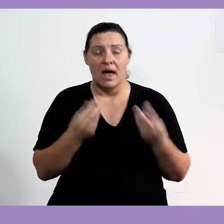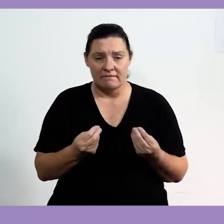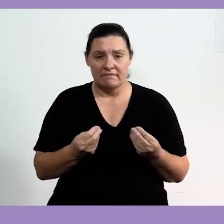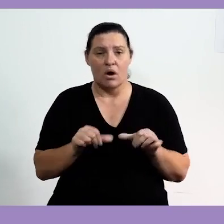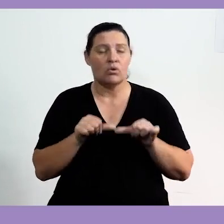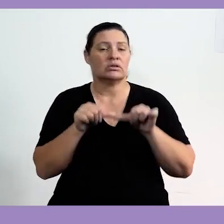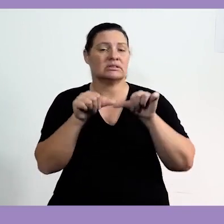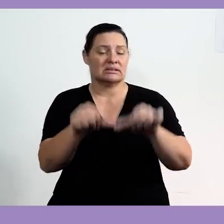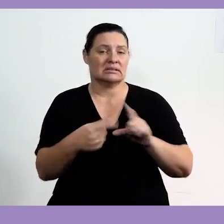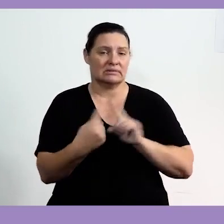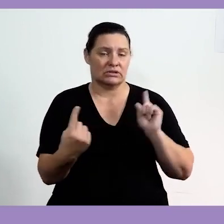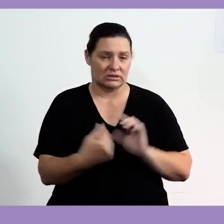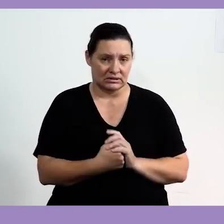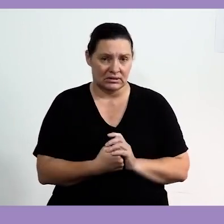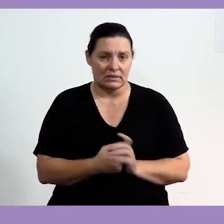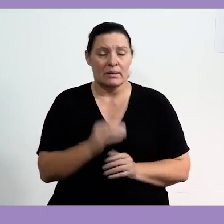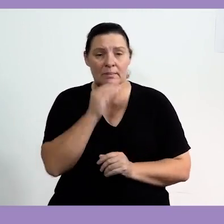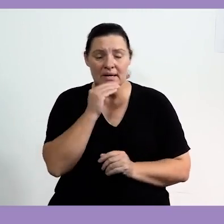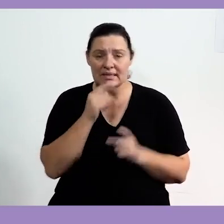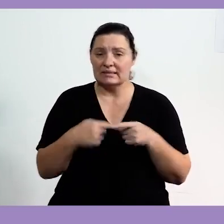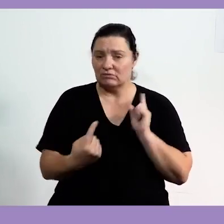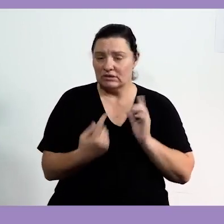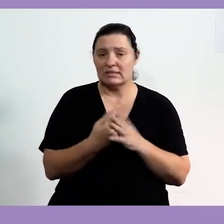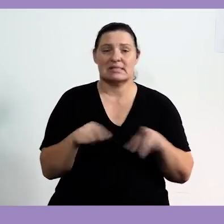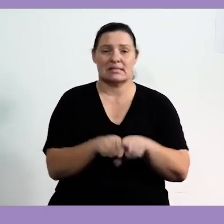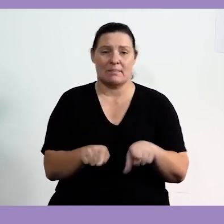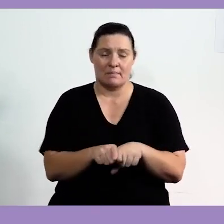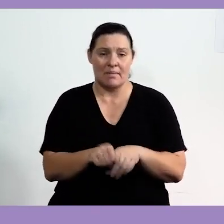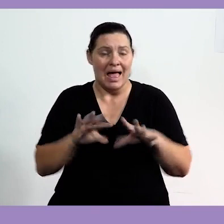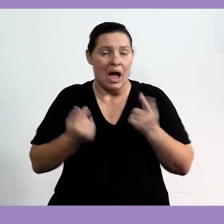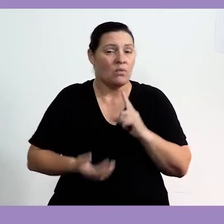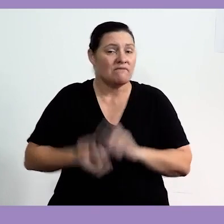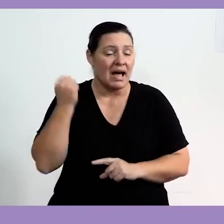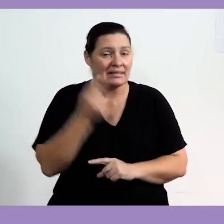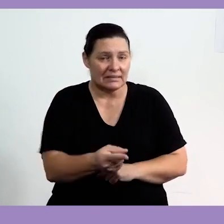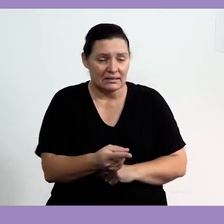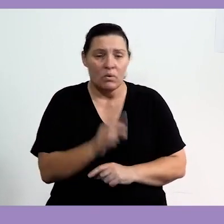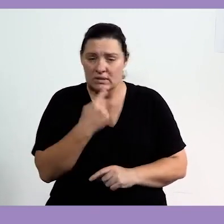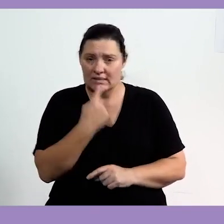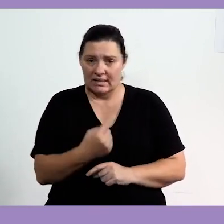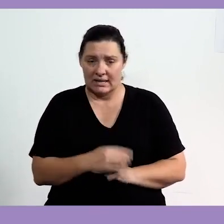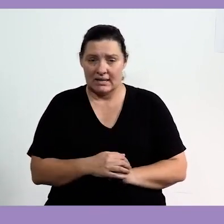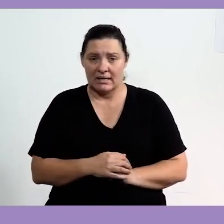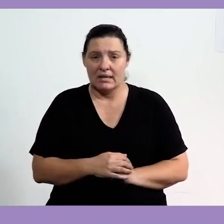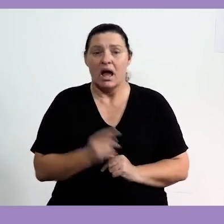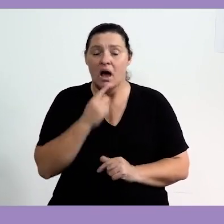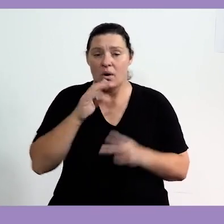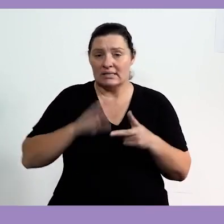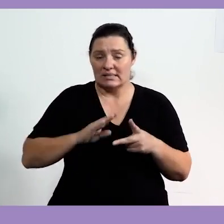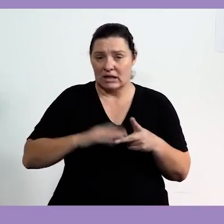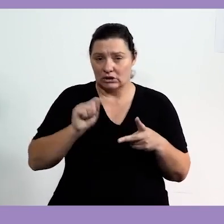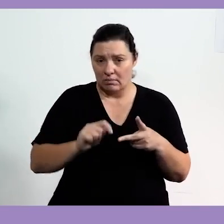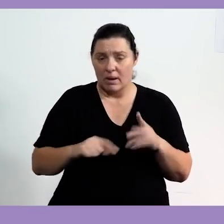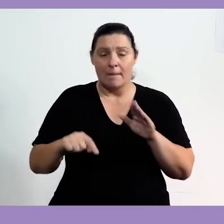we have a constant difference, meaning a difference that is the same? And how did we find that difference? We said that